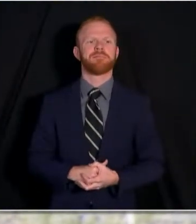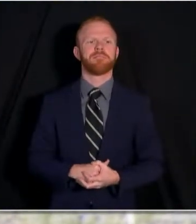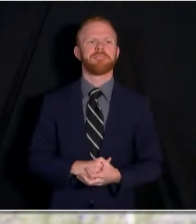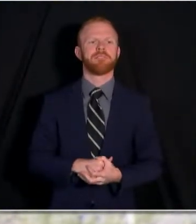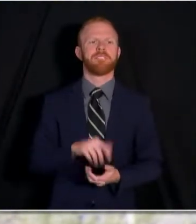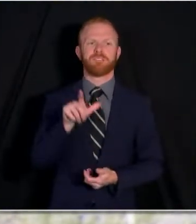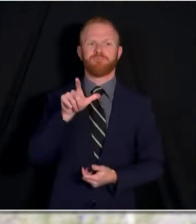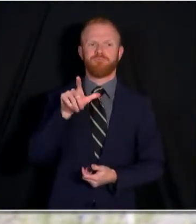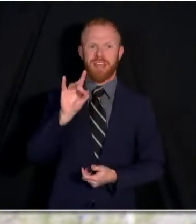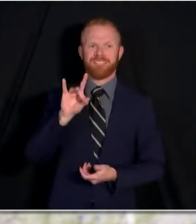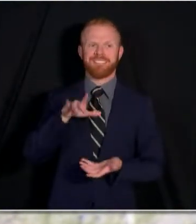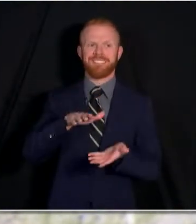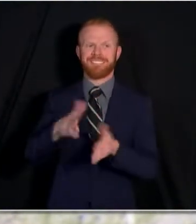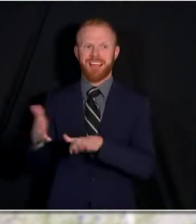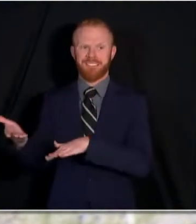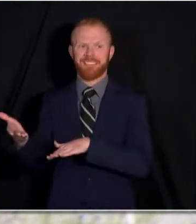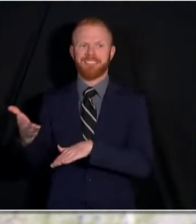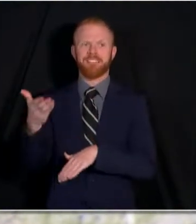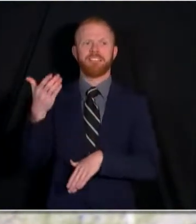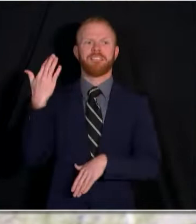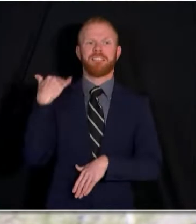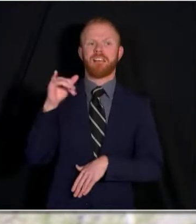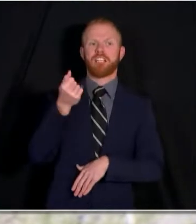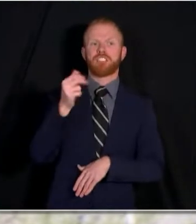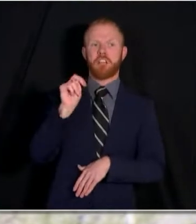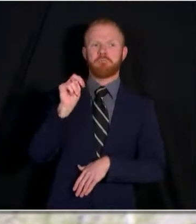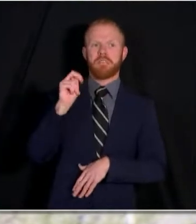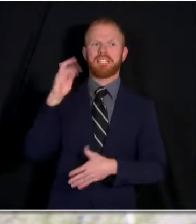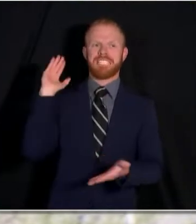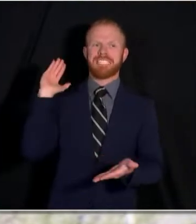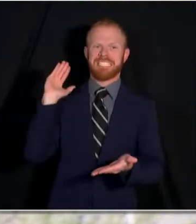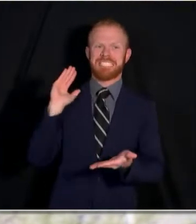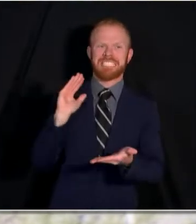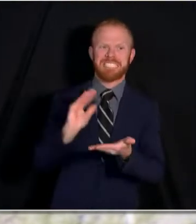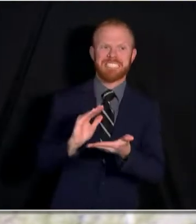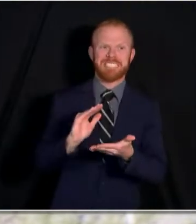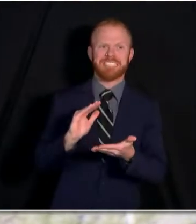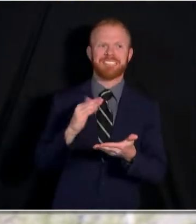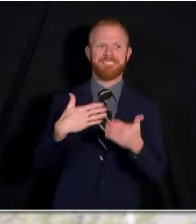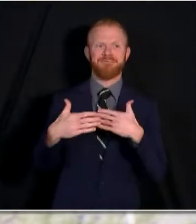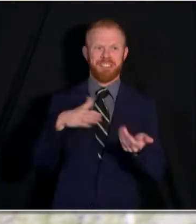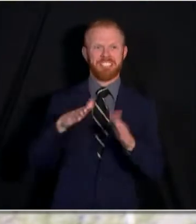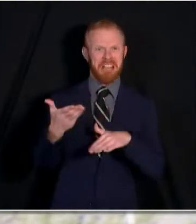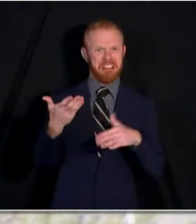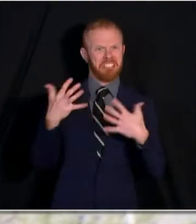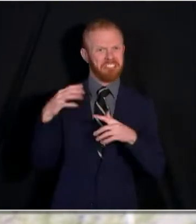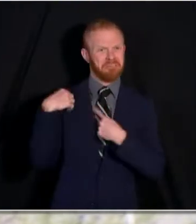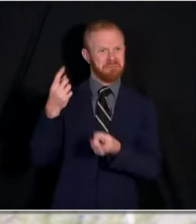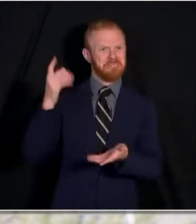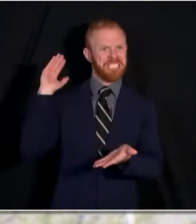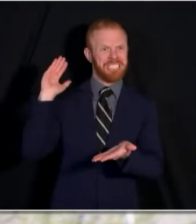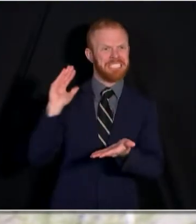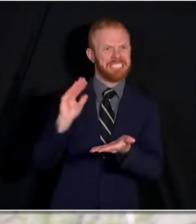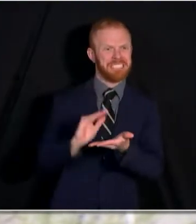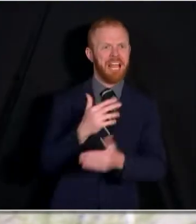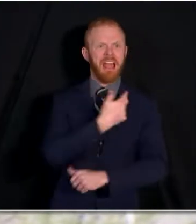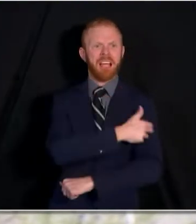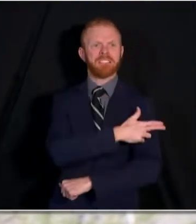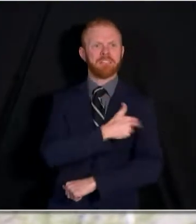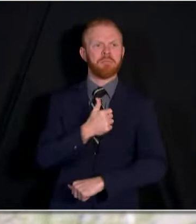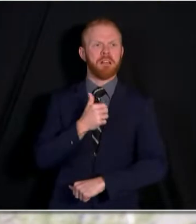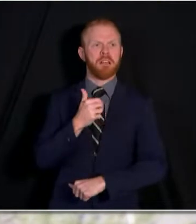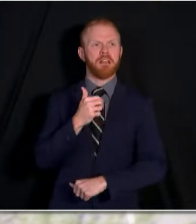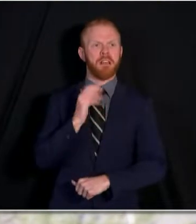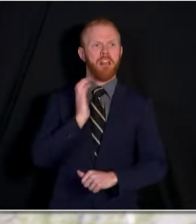January for every 100,000. Although deaths are lower as are cases and hospitalizations, our mission with